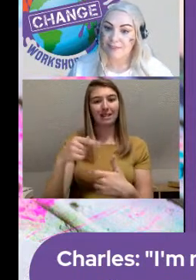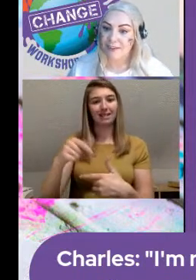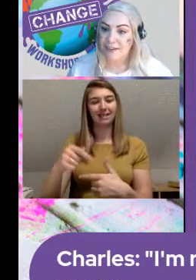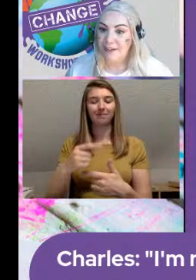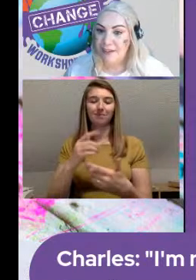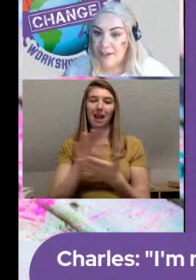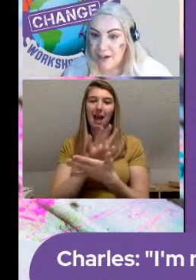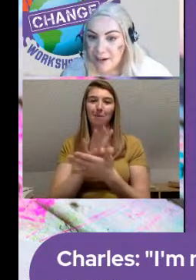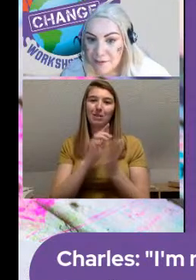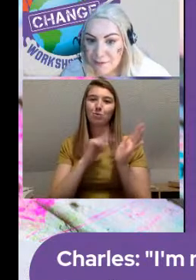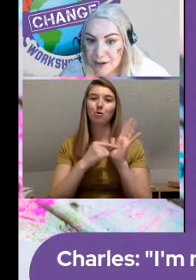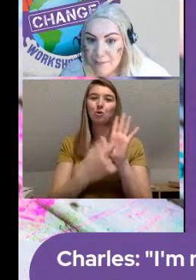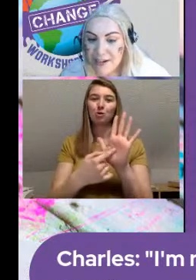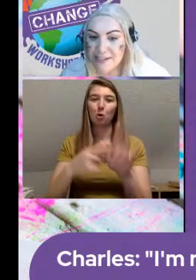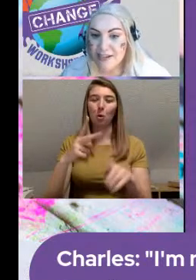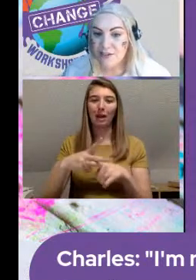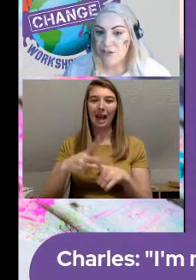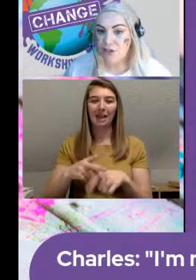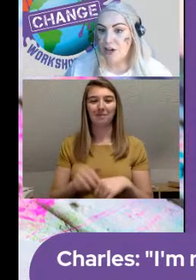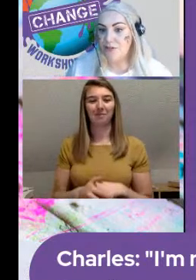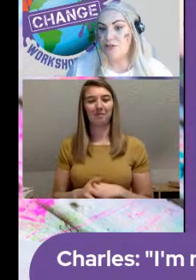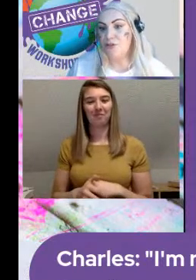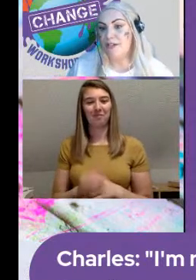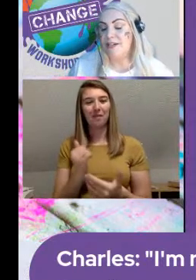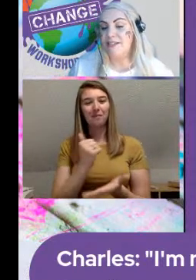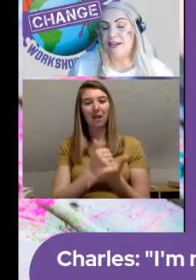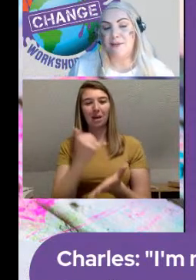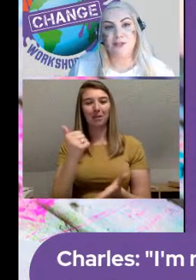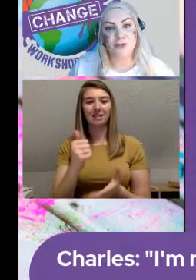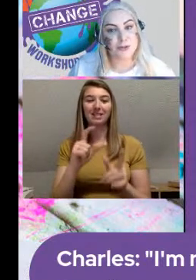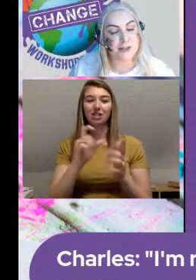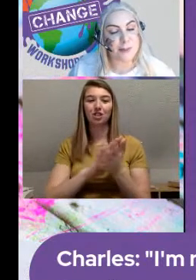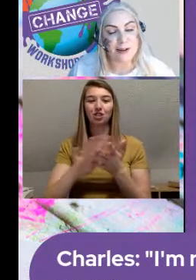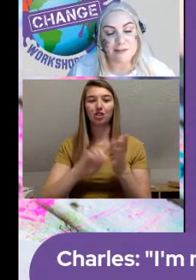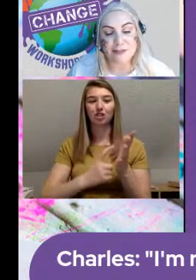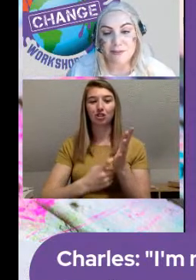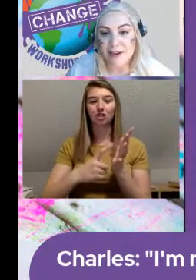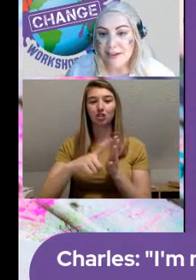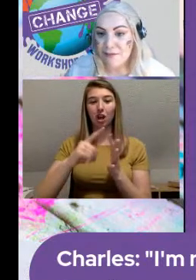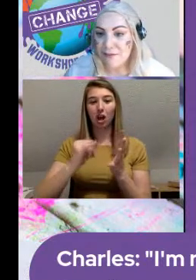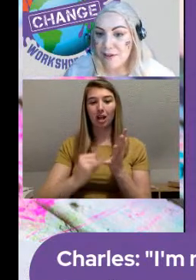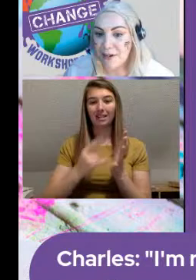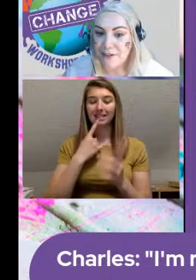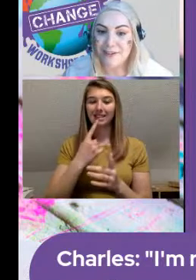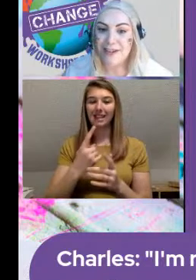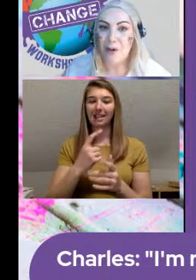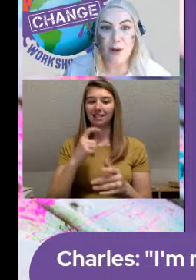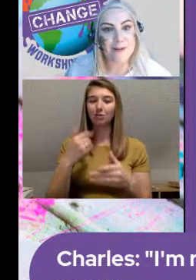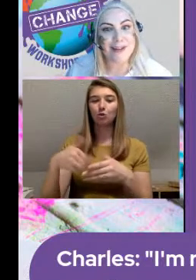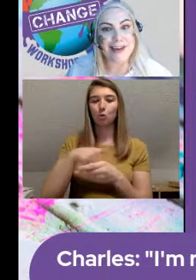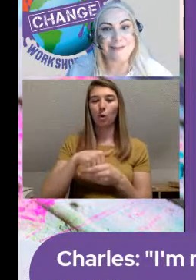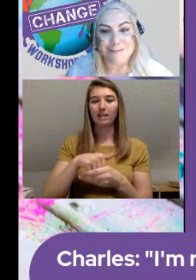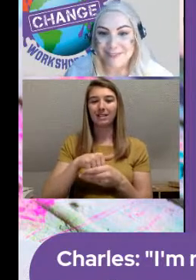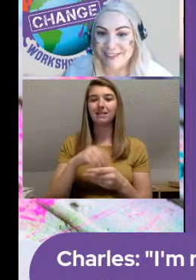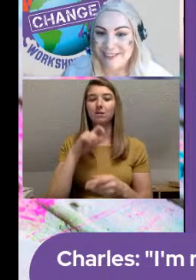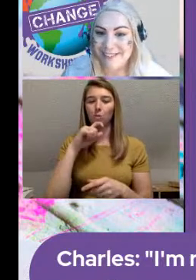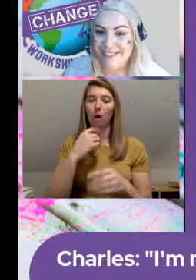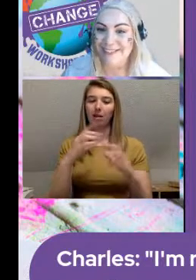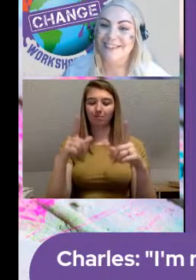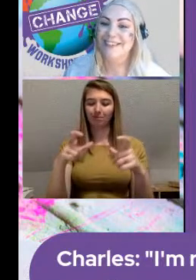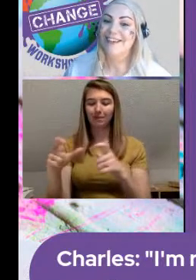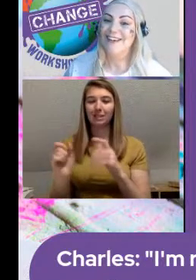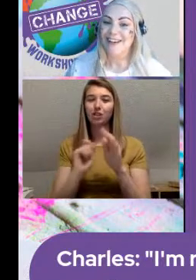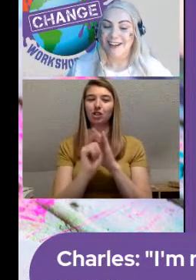it. Oh, fabulous. And Charles is joining us now. He's joined part of the creative crew. Welcome.